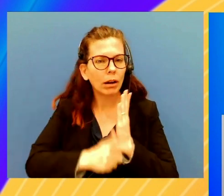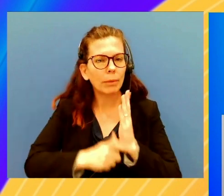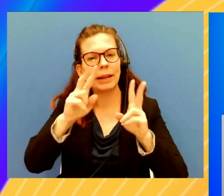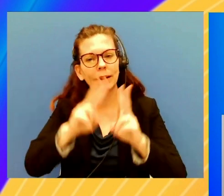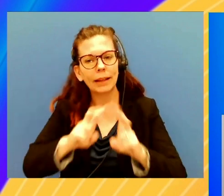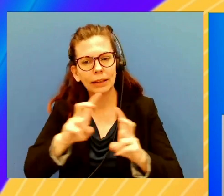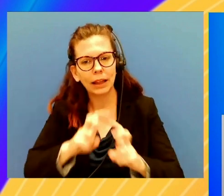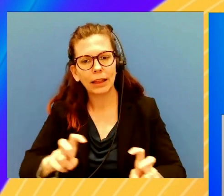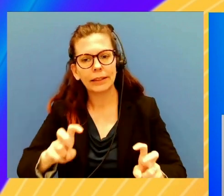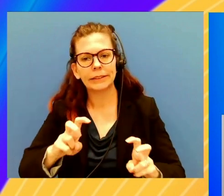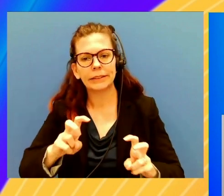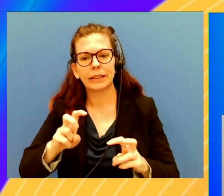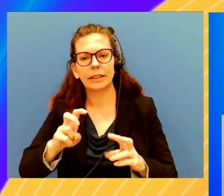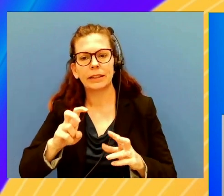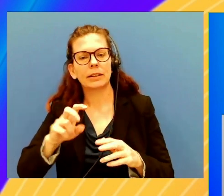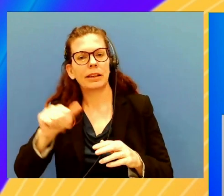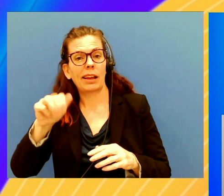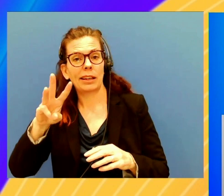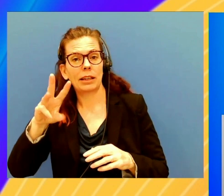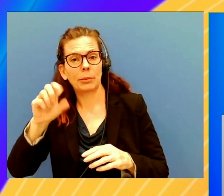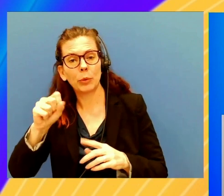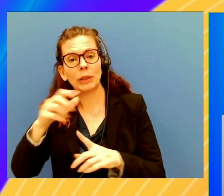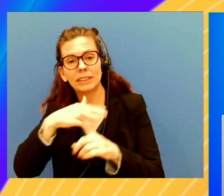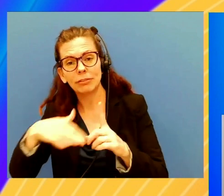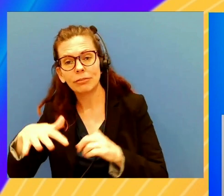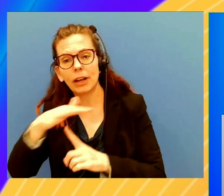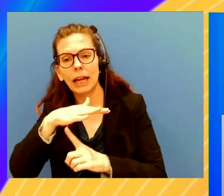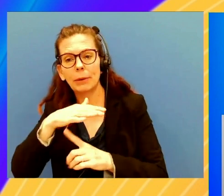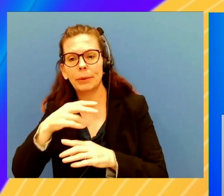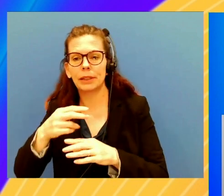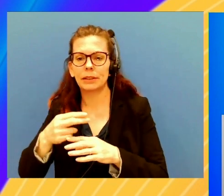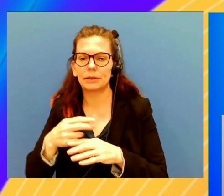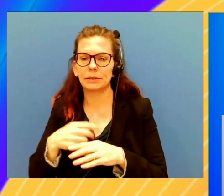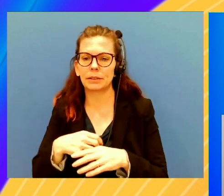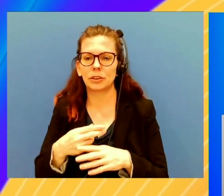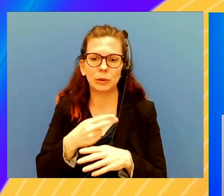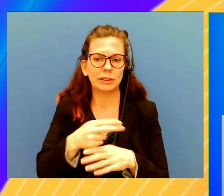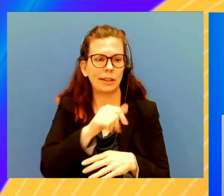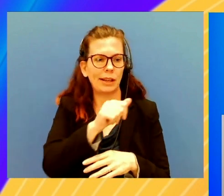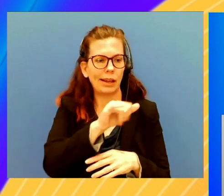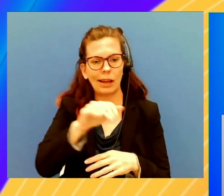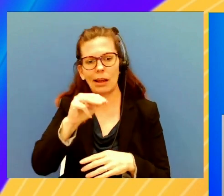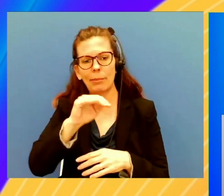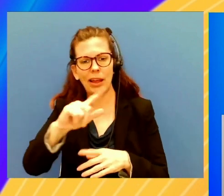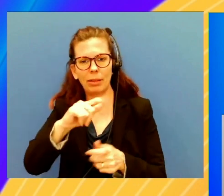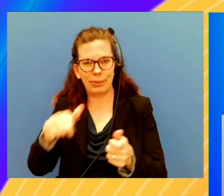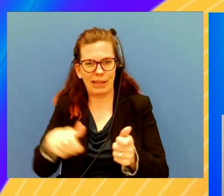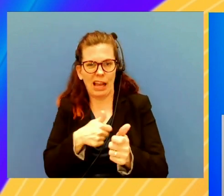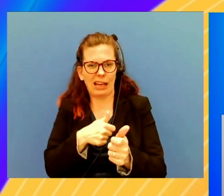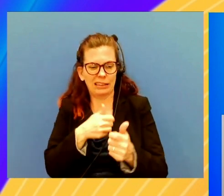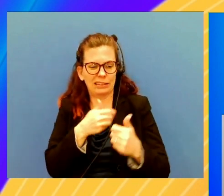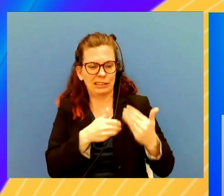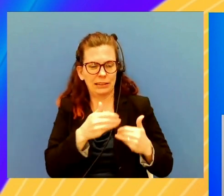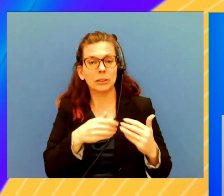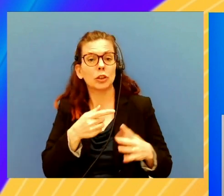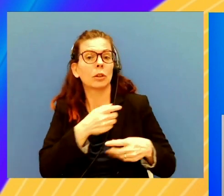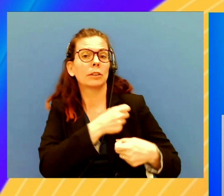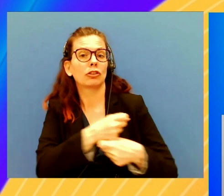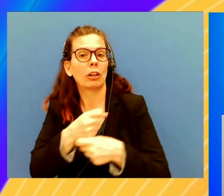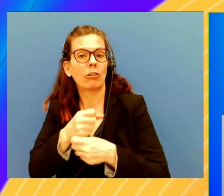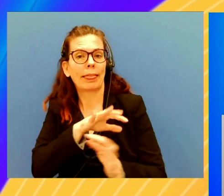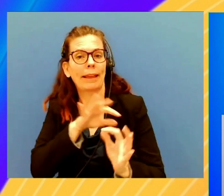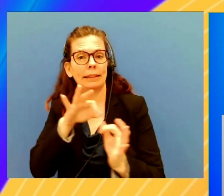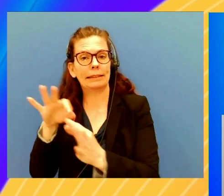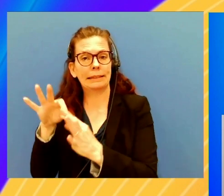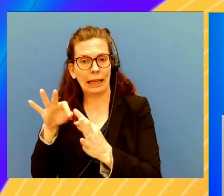your AWS environment. It uses AI and ML behind the scenes in order to generate